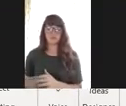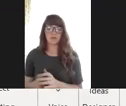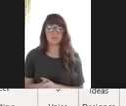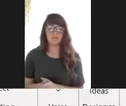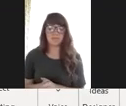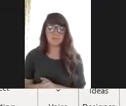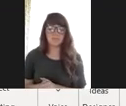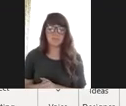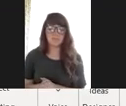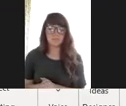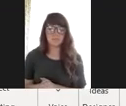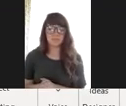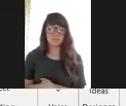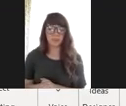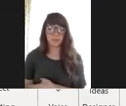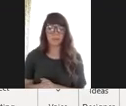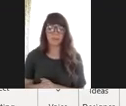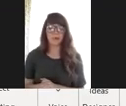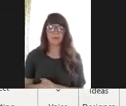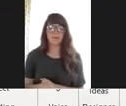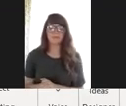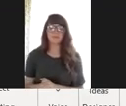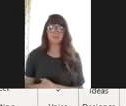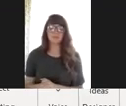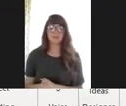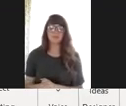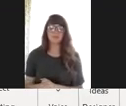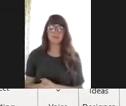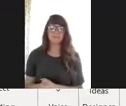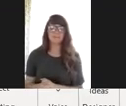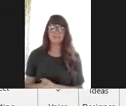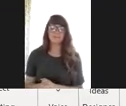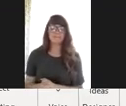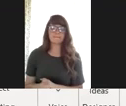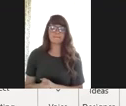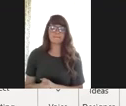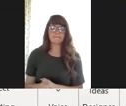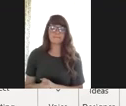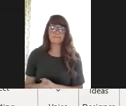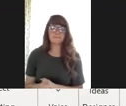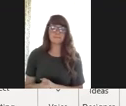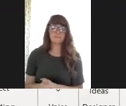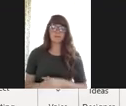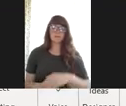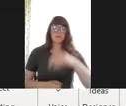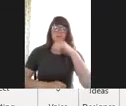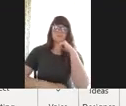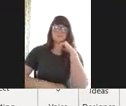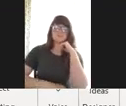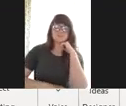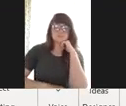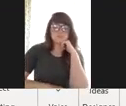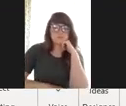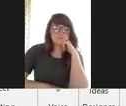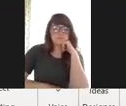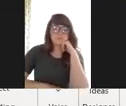Okay. And we're going to actually show the chart in a little bit. So that's good. All right.